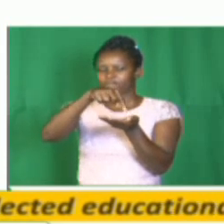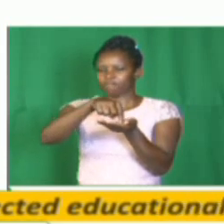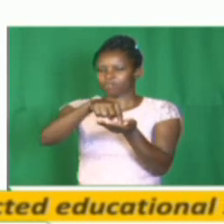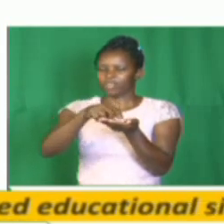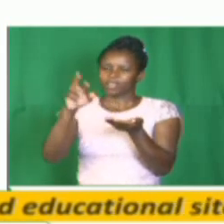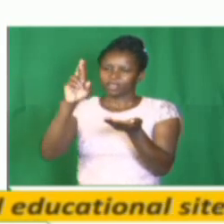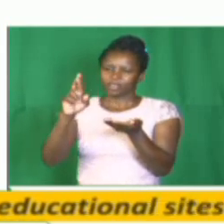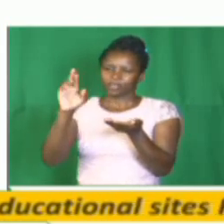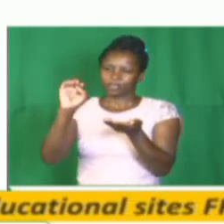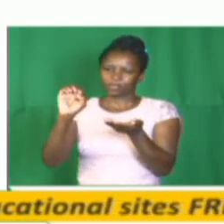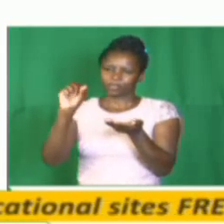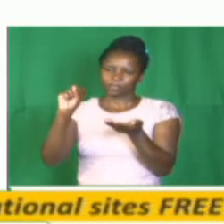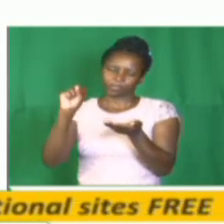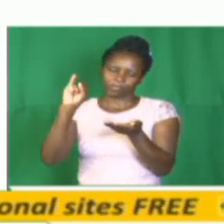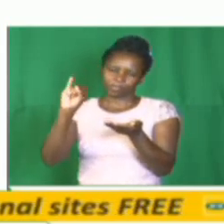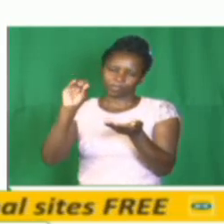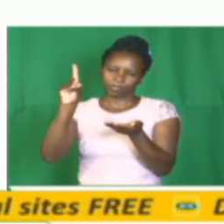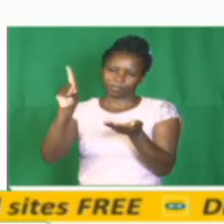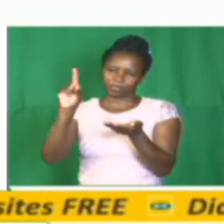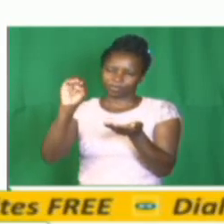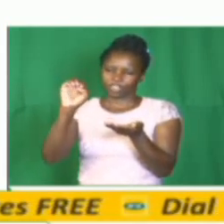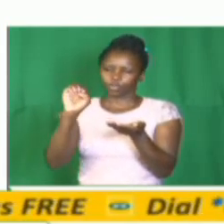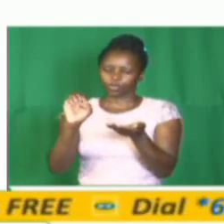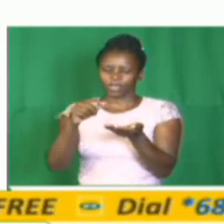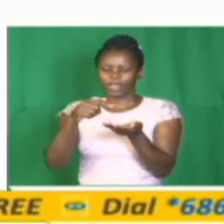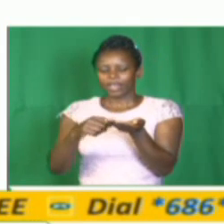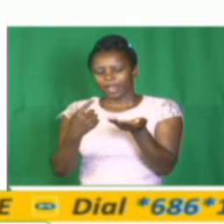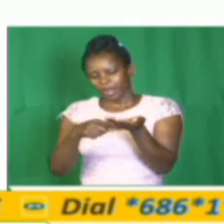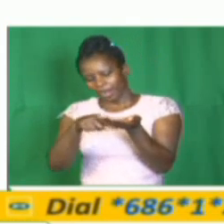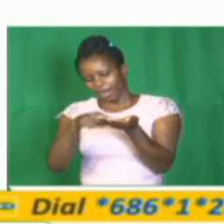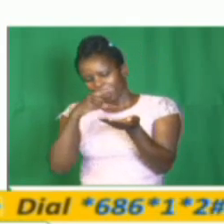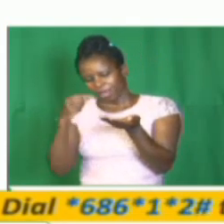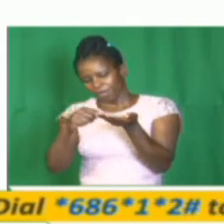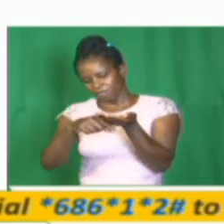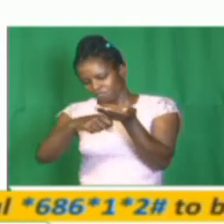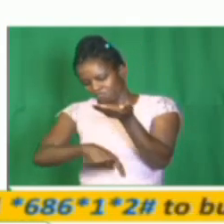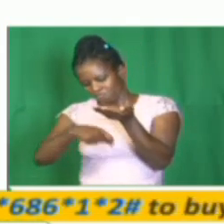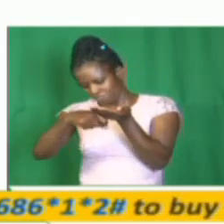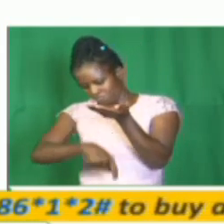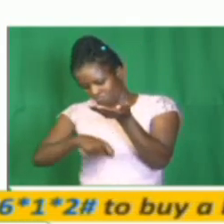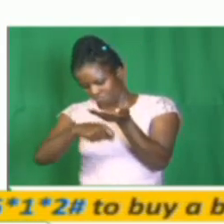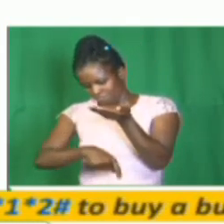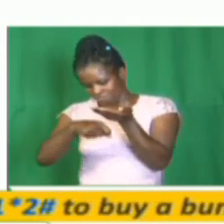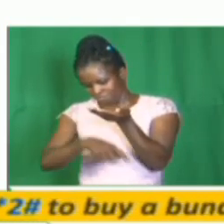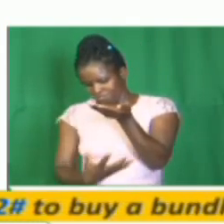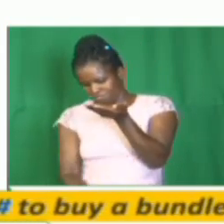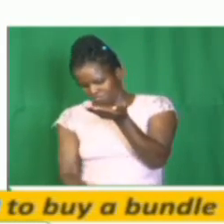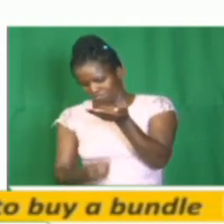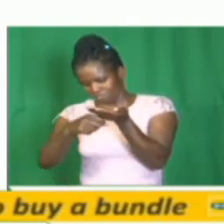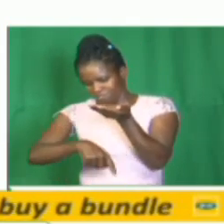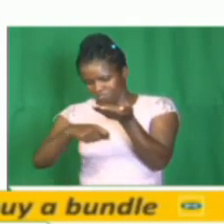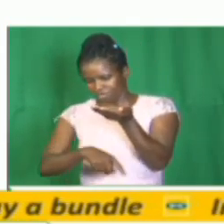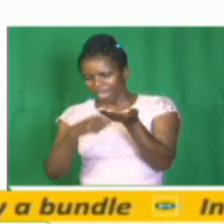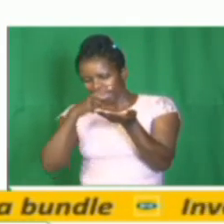is known as the residue, and then the liquid that drips into the container